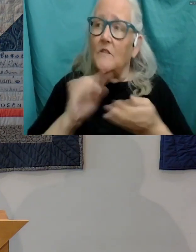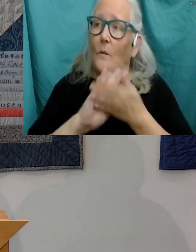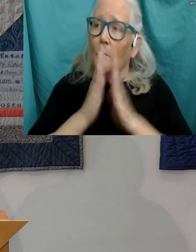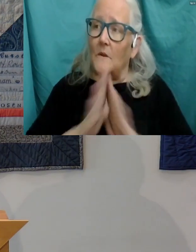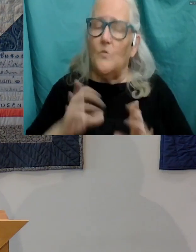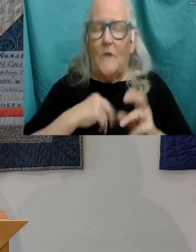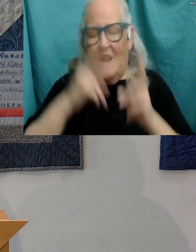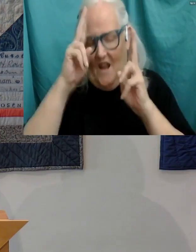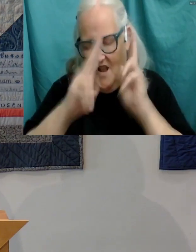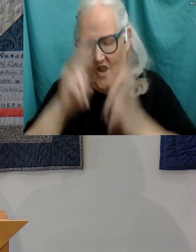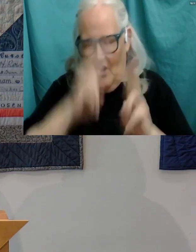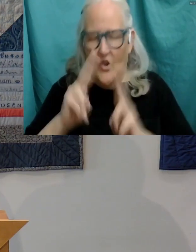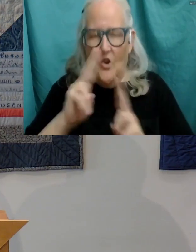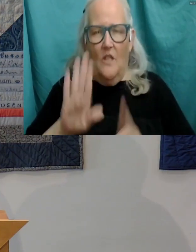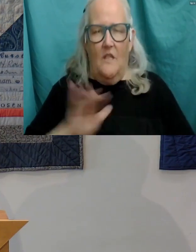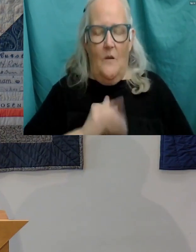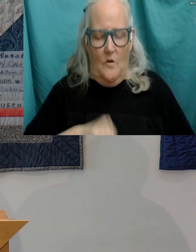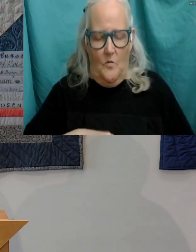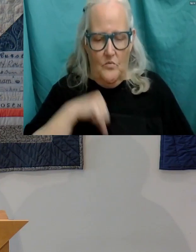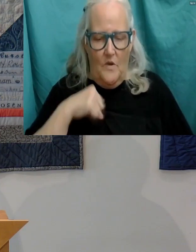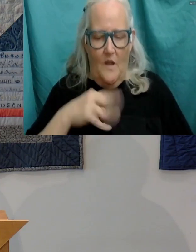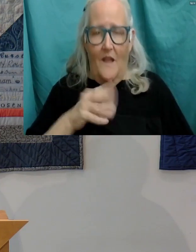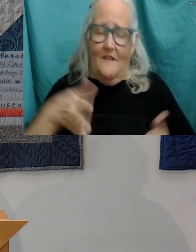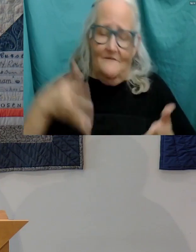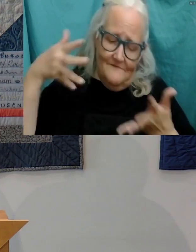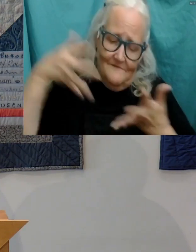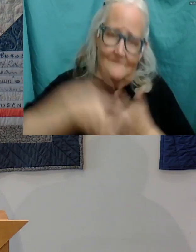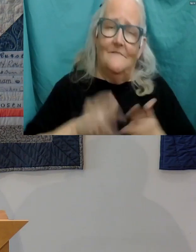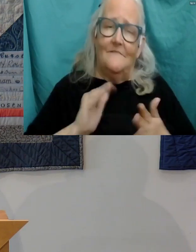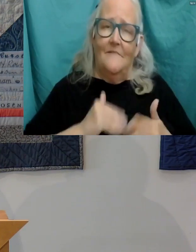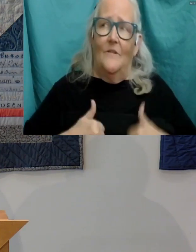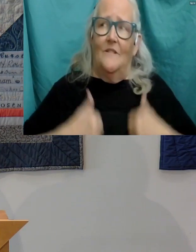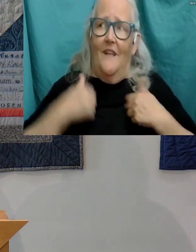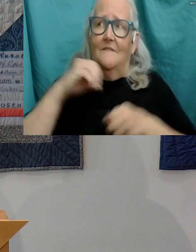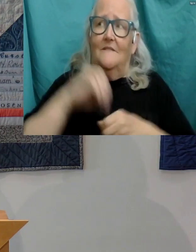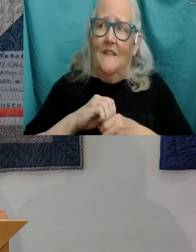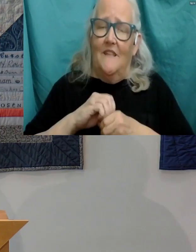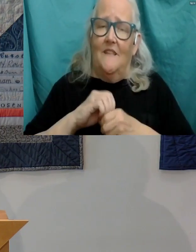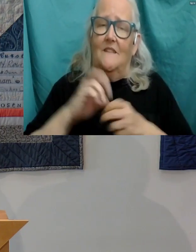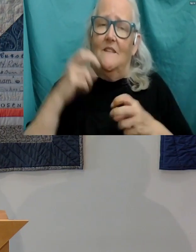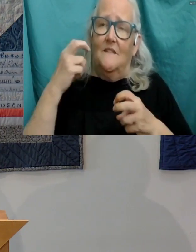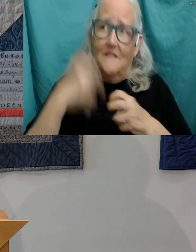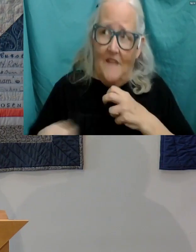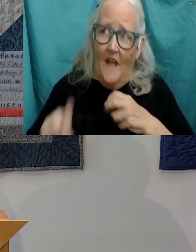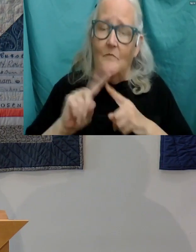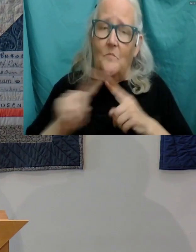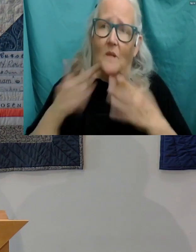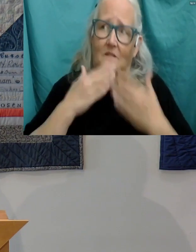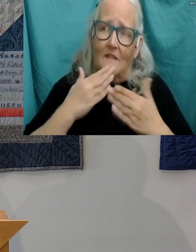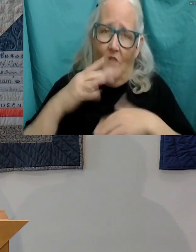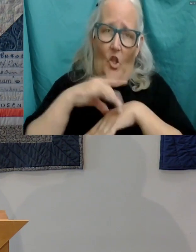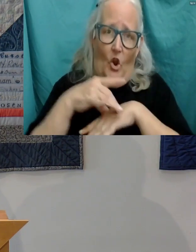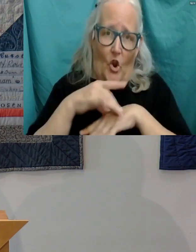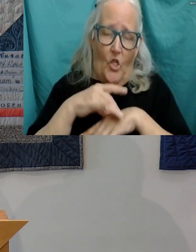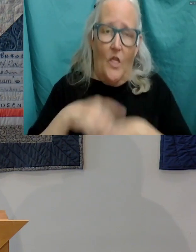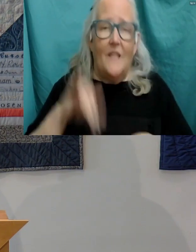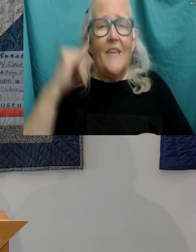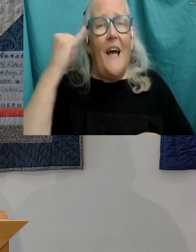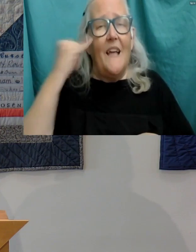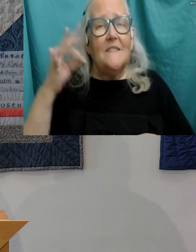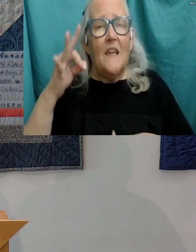soil of this great and difficult earth. The forces of empire and capitalism killed off most